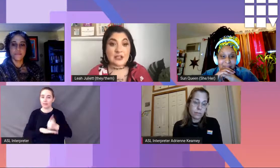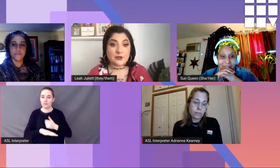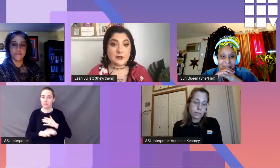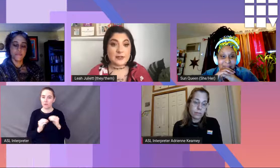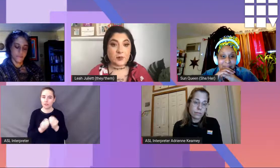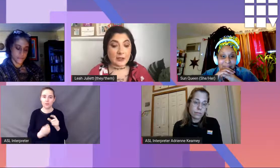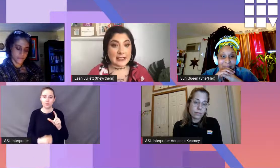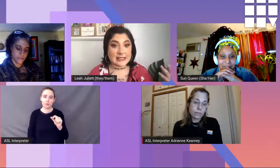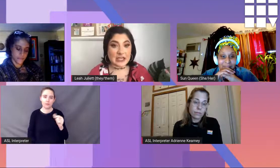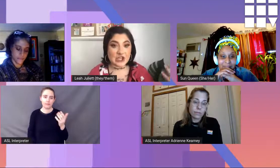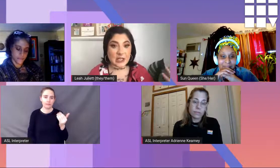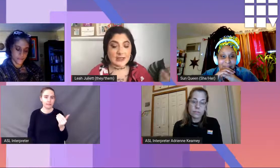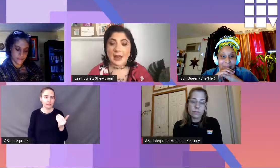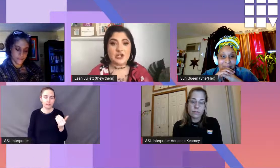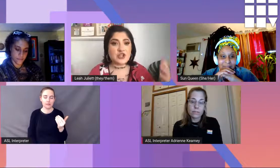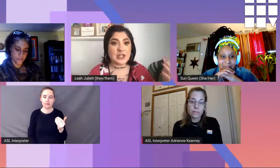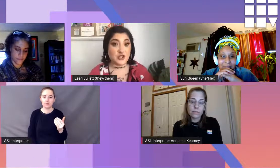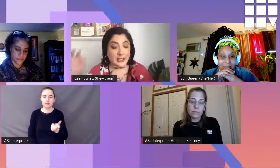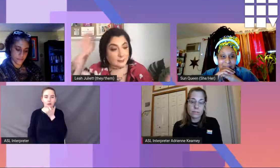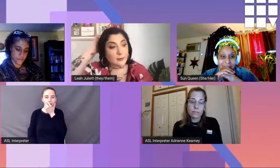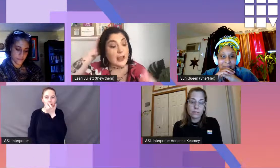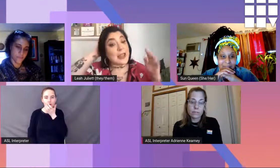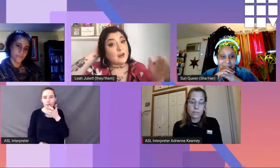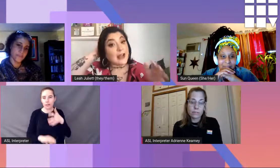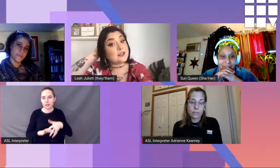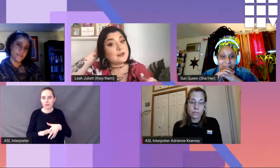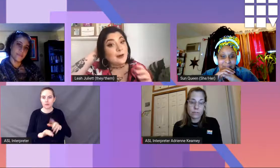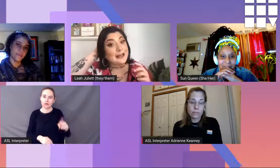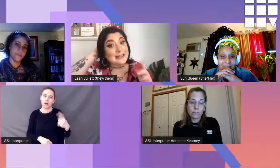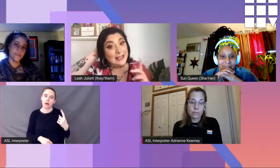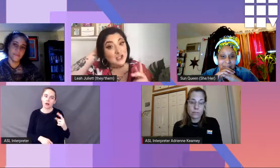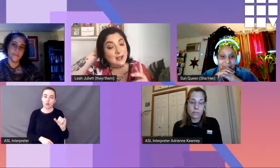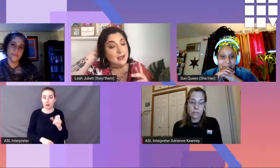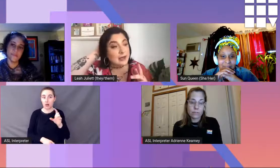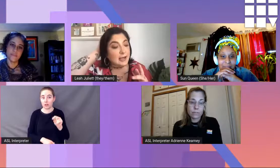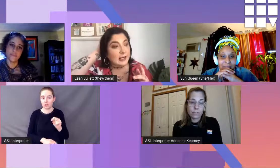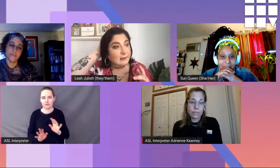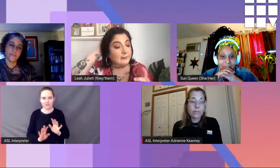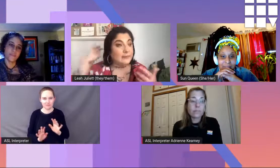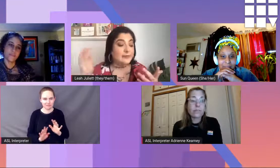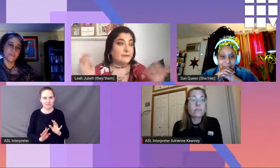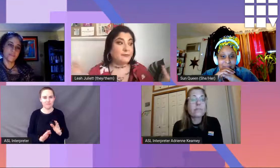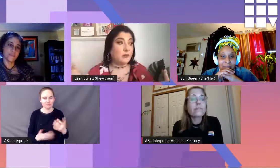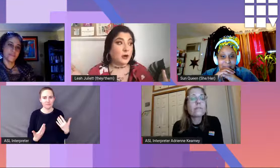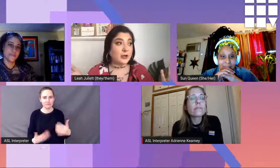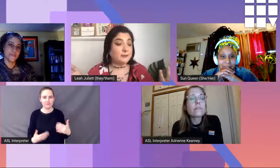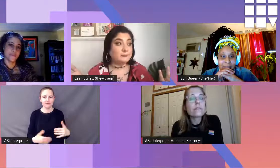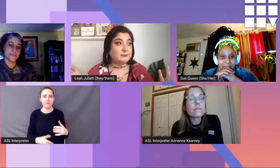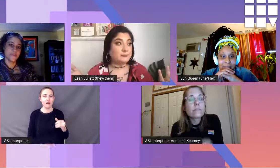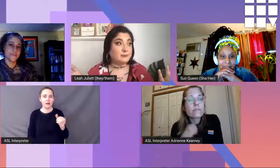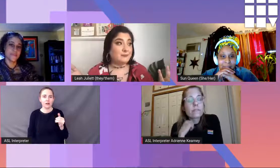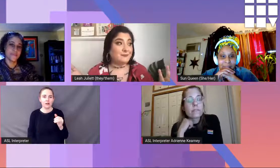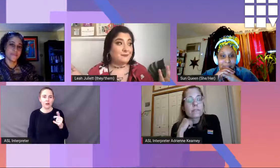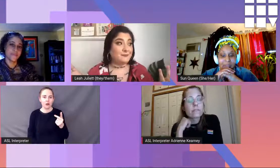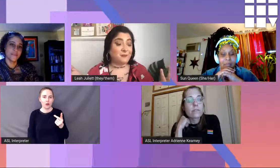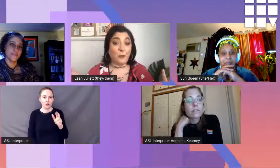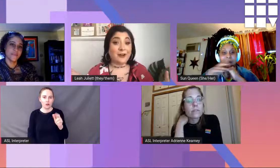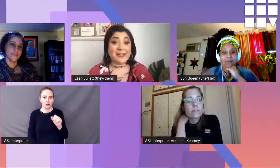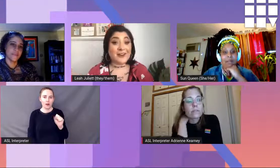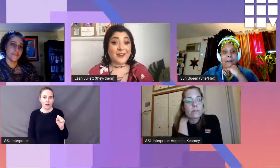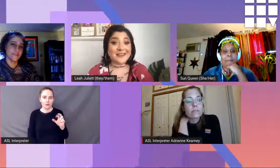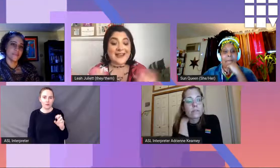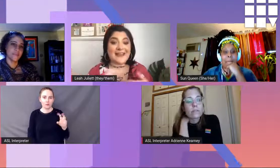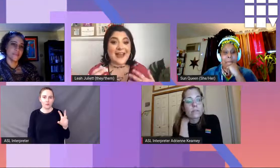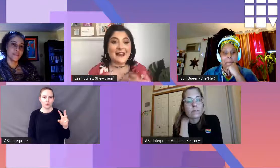a grassroots organization. I shouldn't say just. We were a grassroots organization for